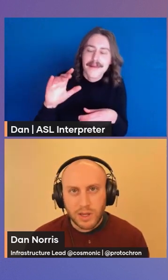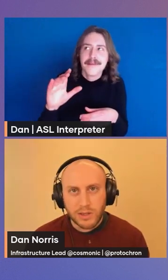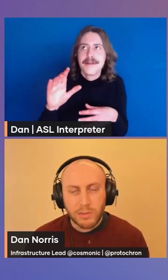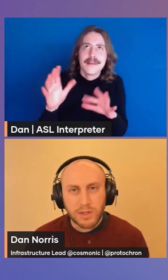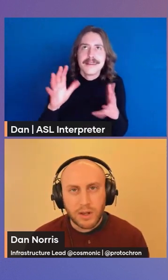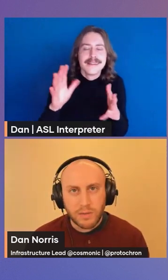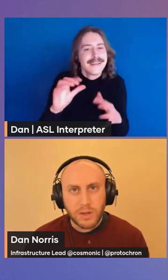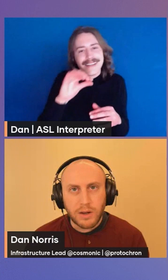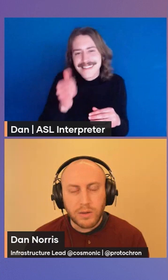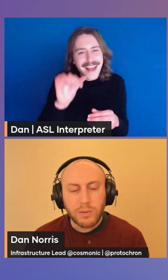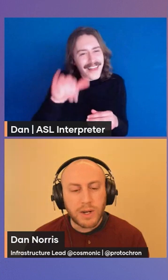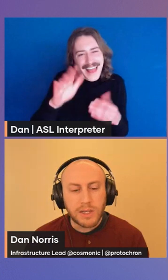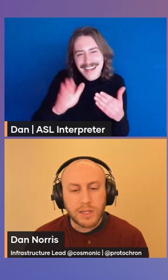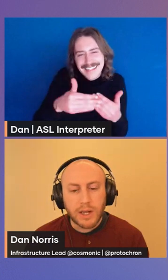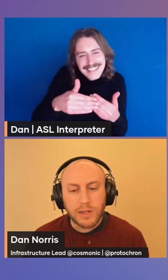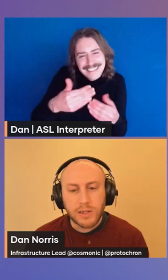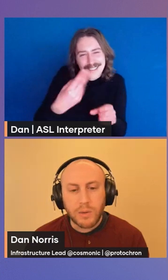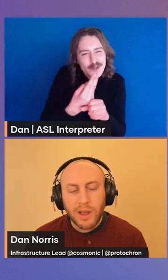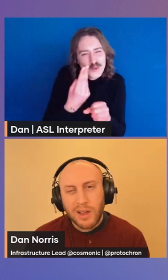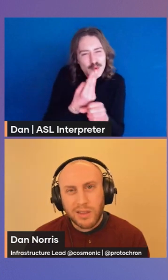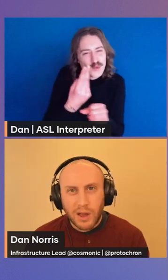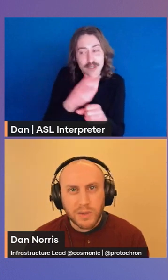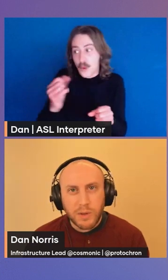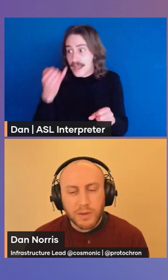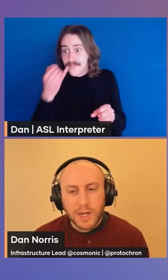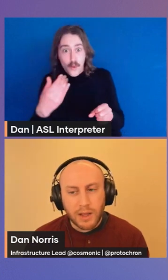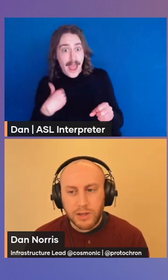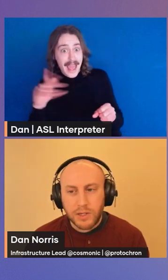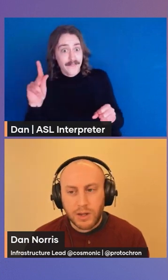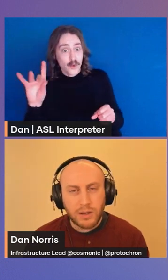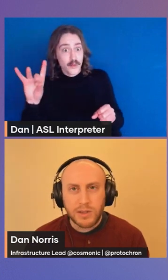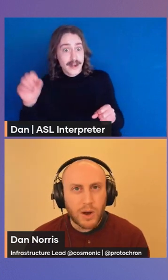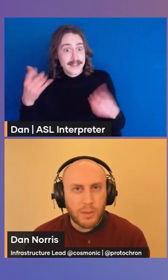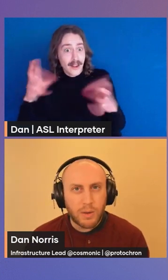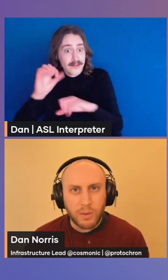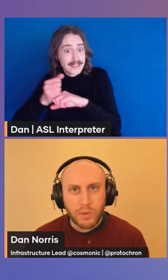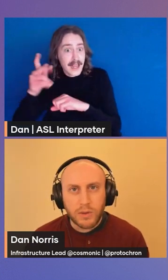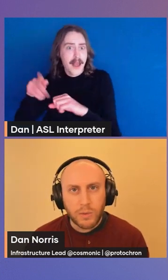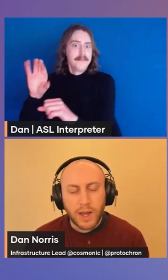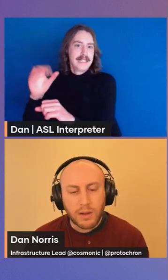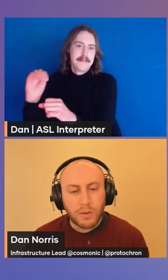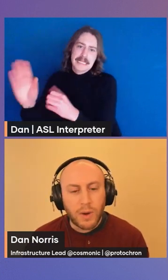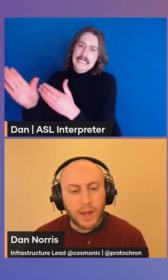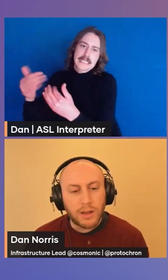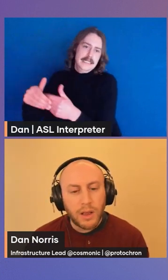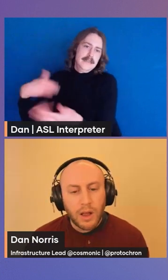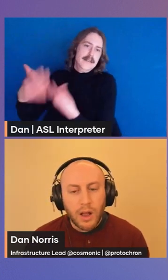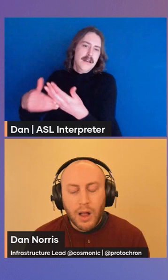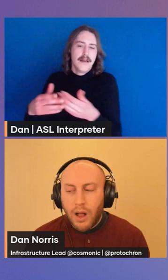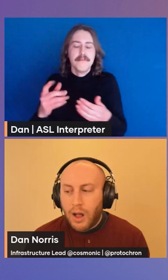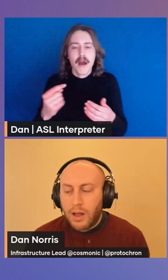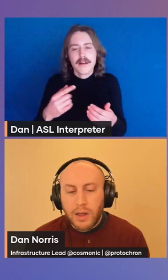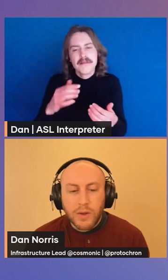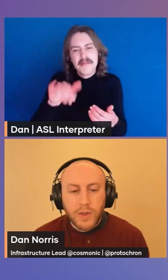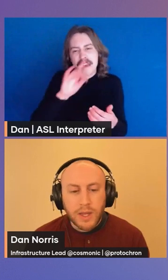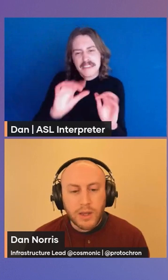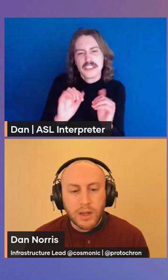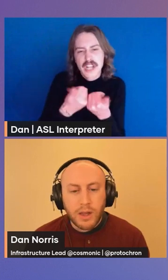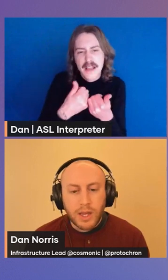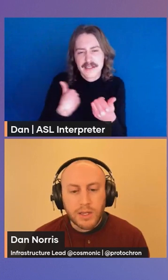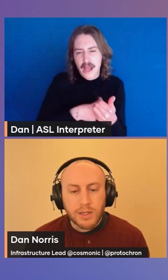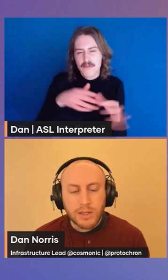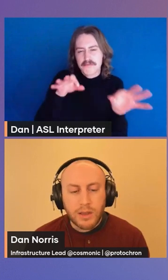as, say, some of the stuff that you get on the Kubernetes side. So that was a bit of a challenge, and I'll describe how we worked through that in a little while. The other